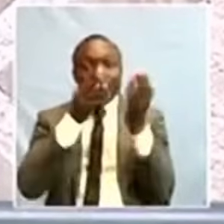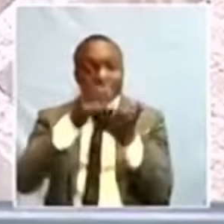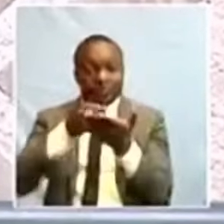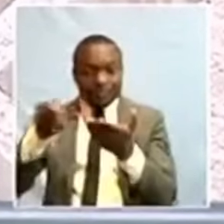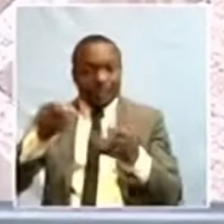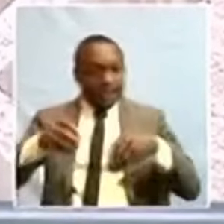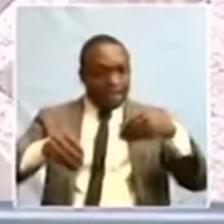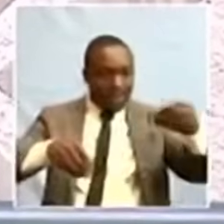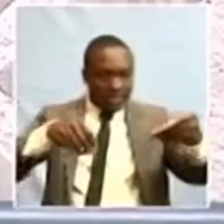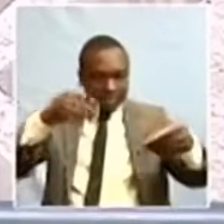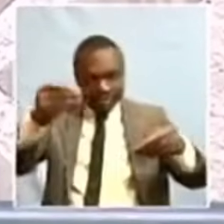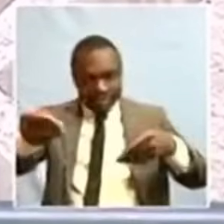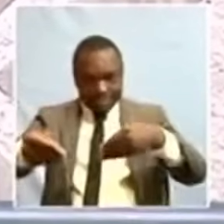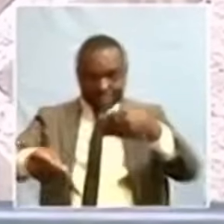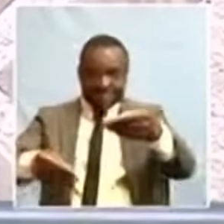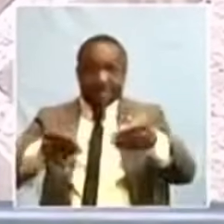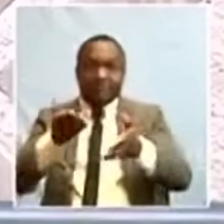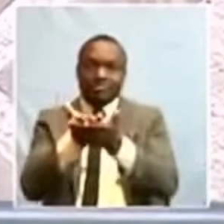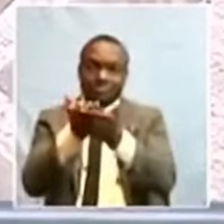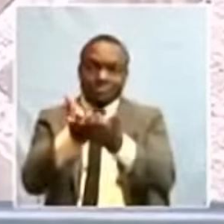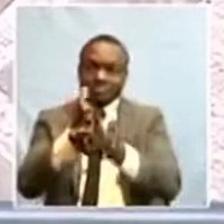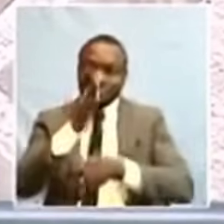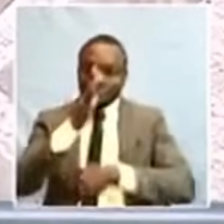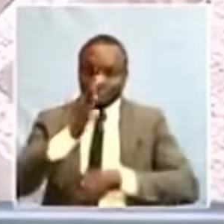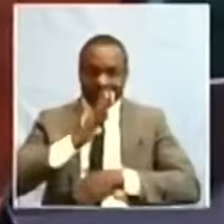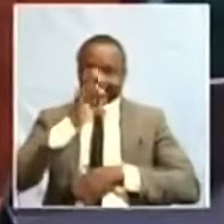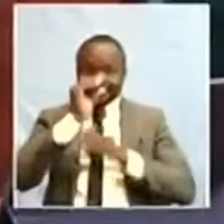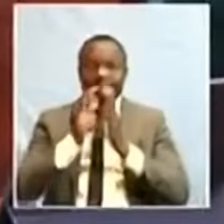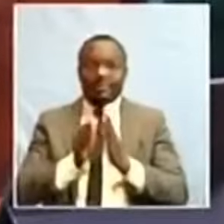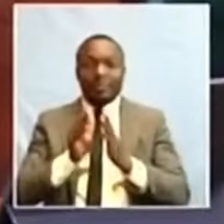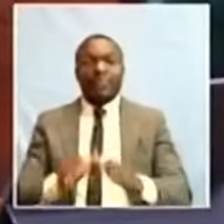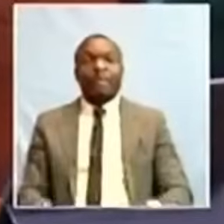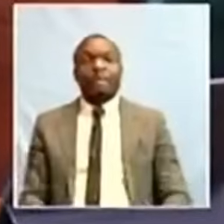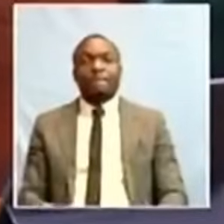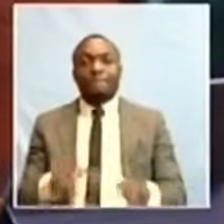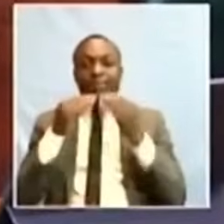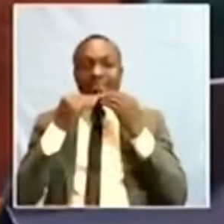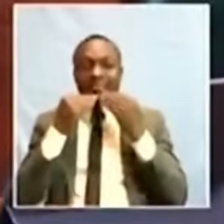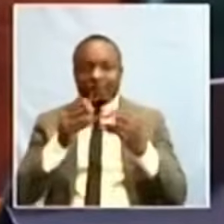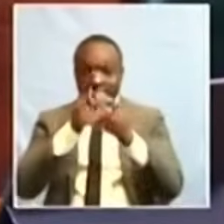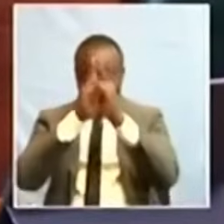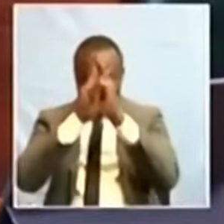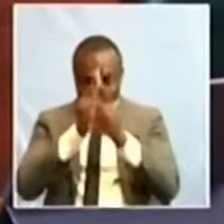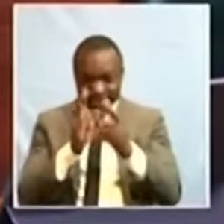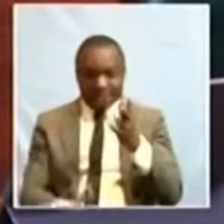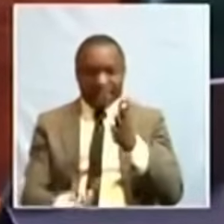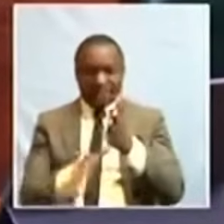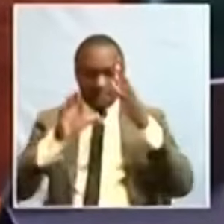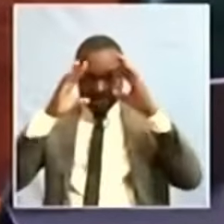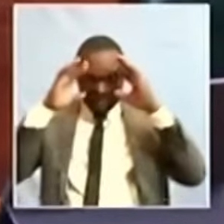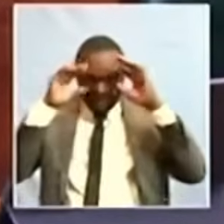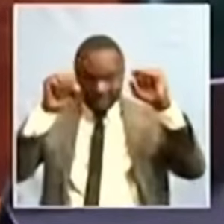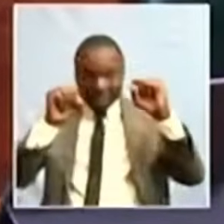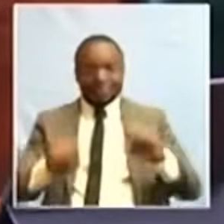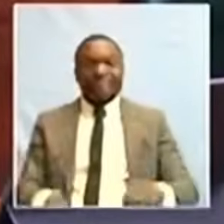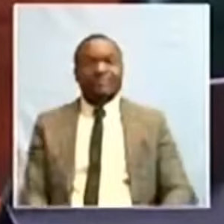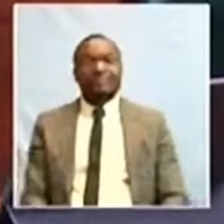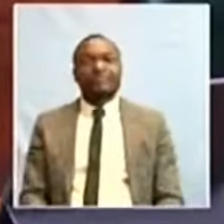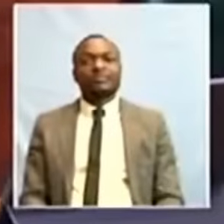fertilizer distribution? I submit, Madam Speaker. Thank you. Her Honor, the Vice President.